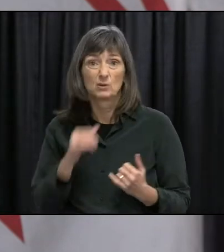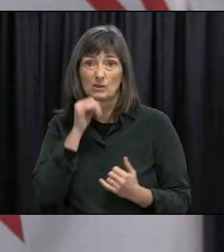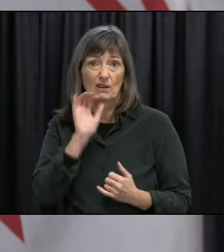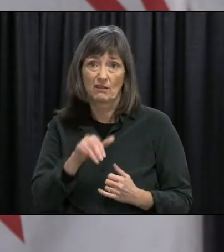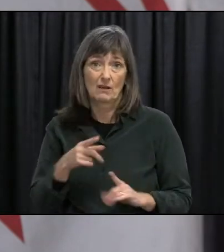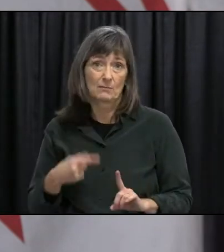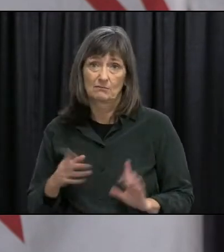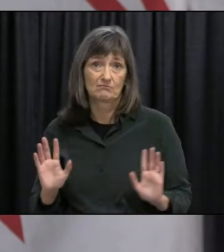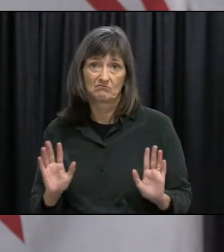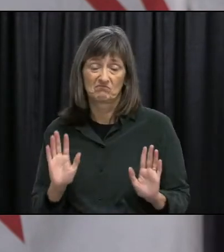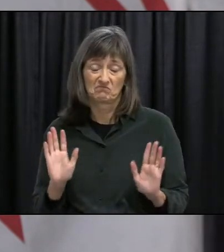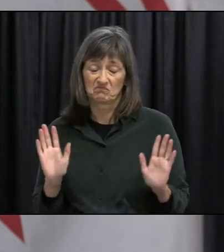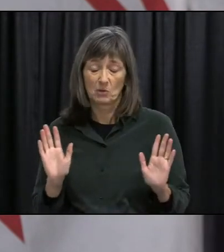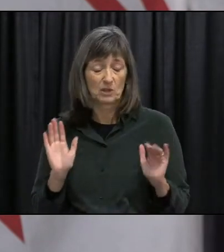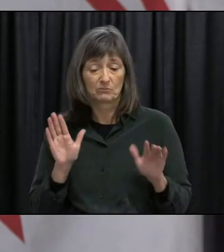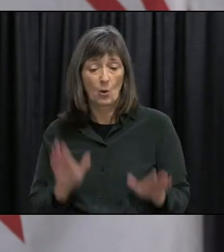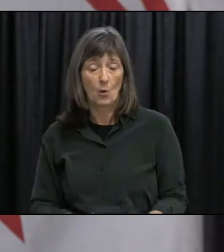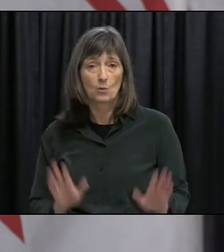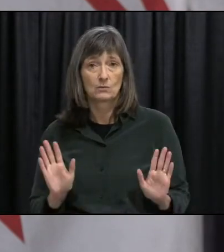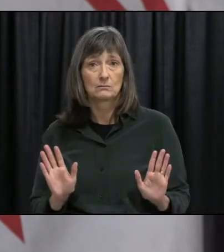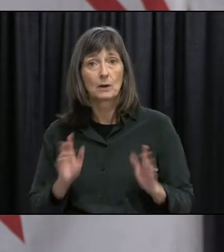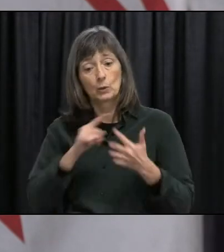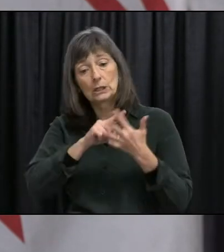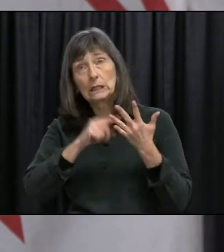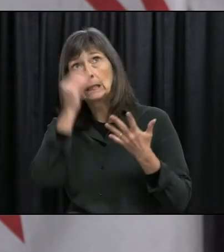but those are things that we will always consider.